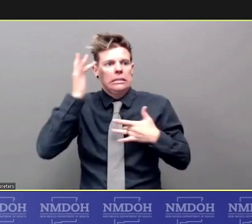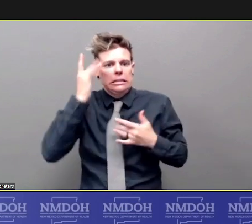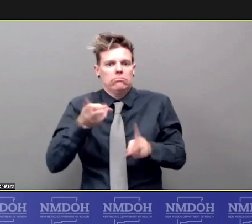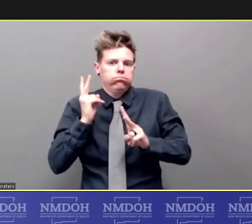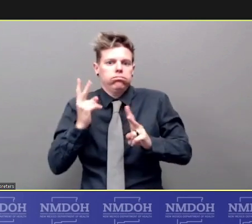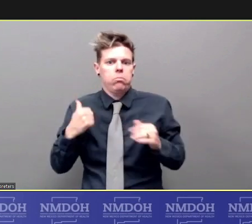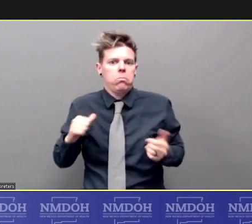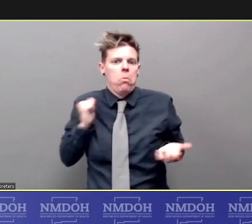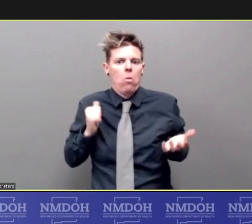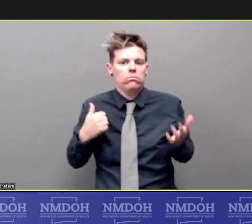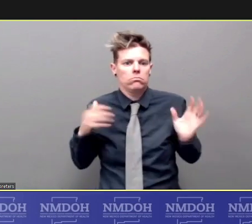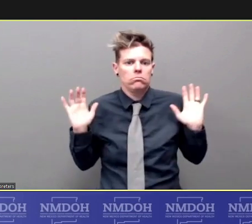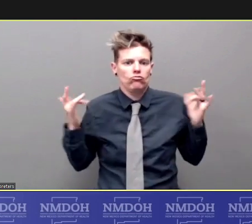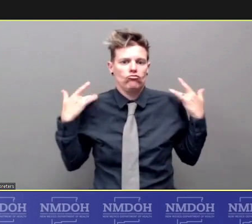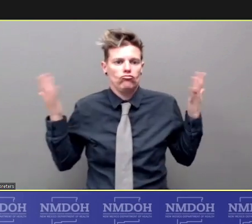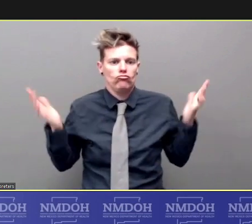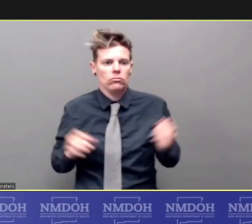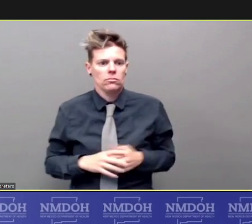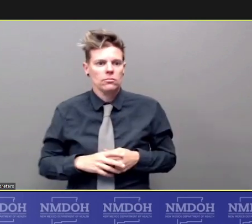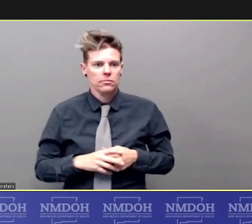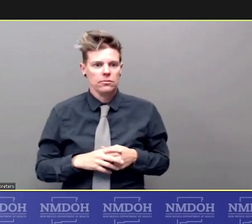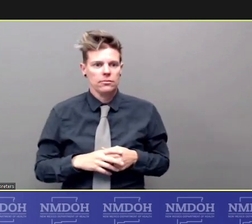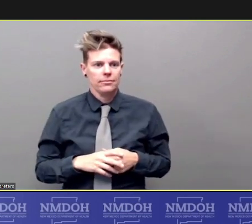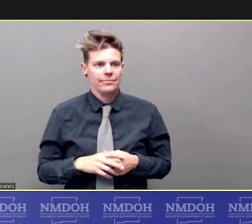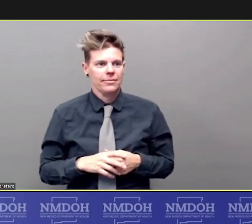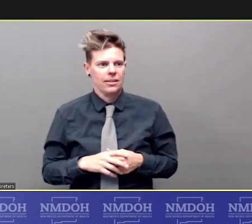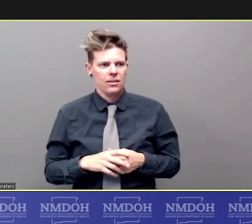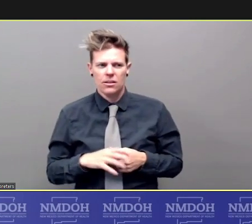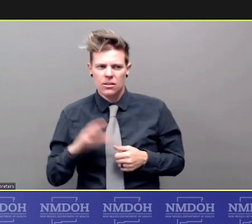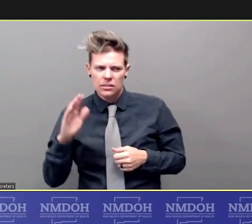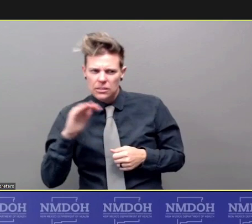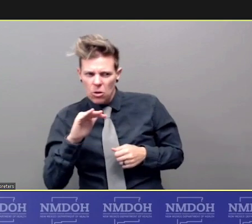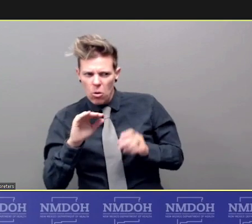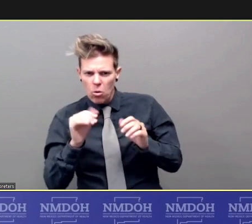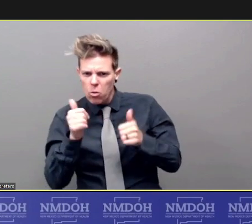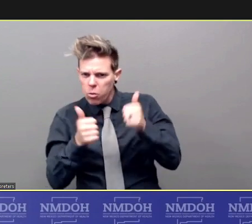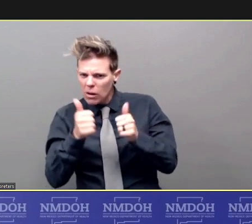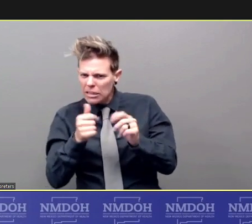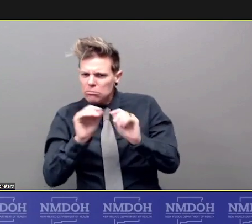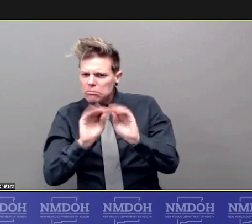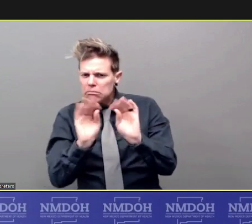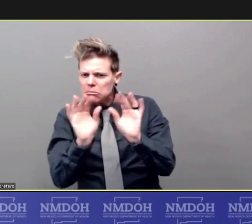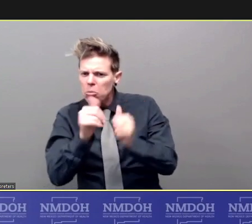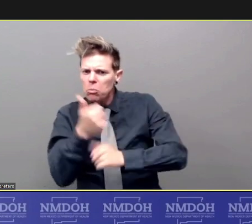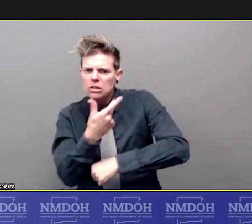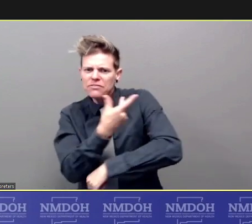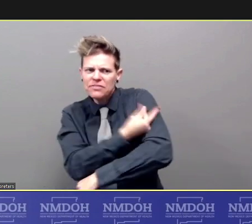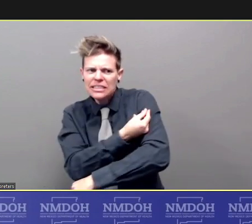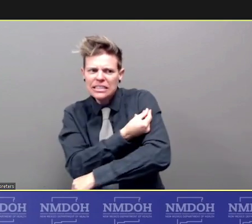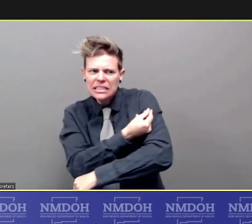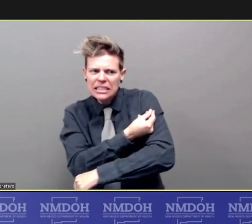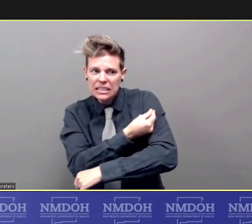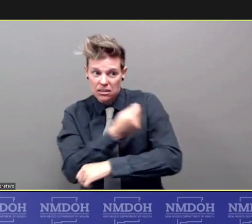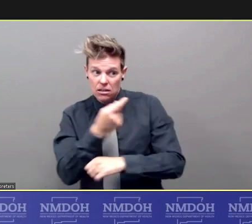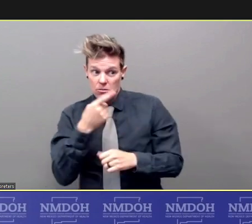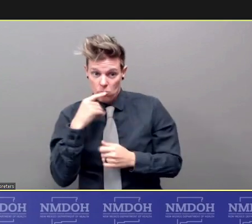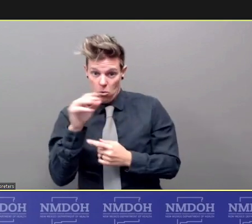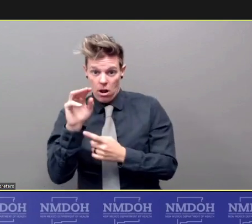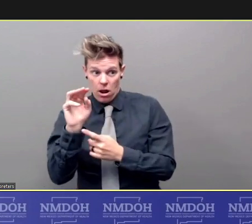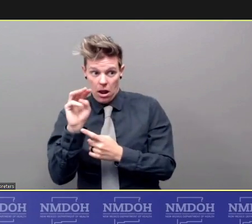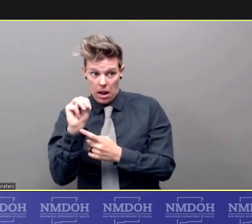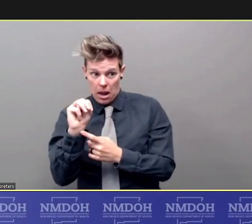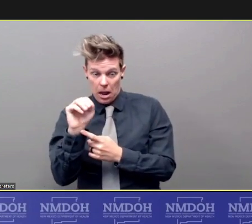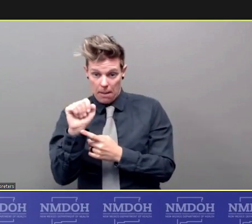she doesn't say which vaccine she got, but I'm going to assume it's one of the messenger RNA vaccines, Pfizer